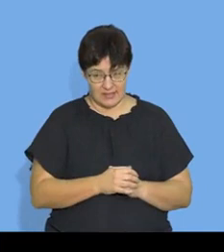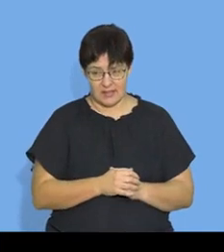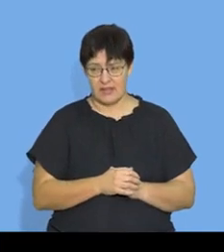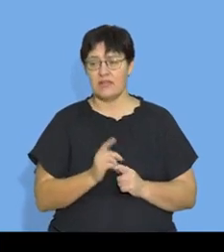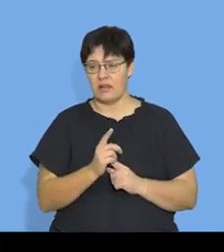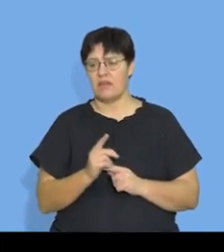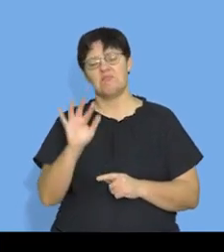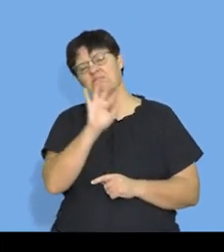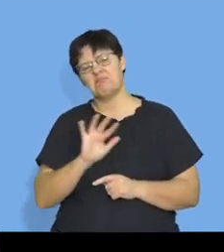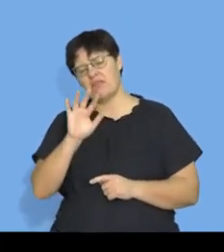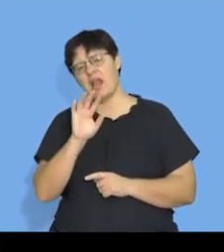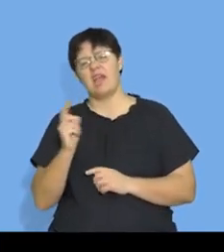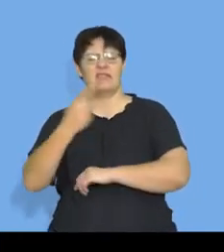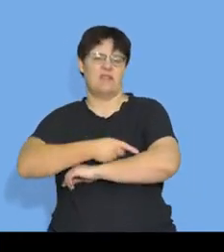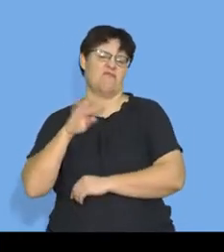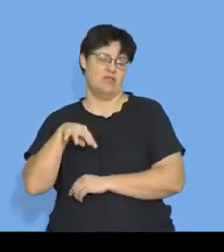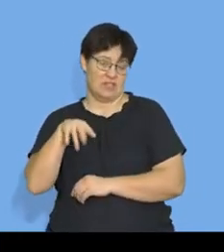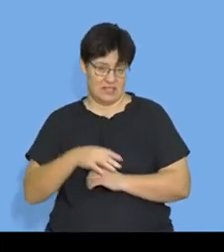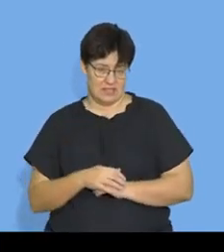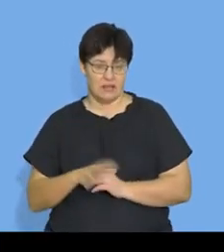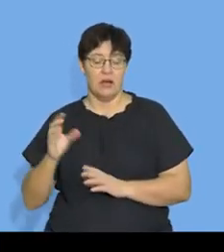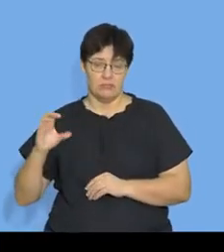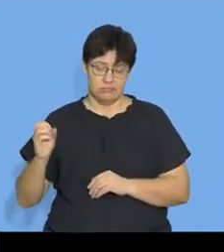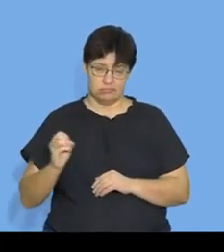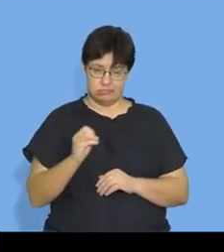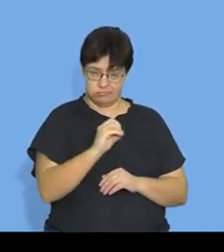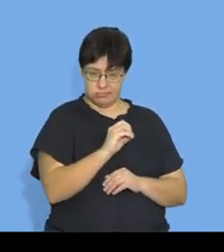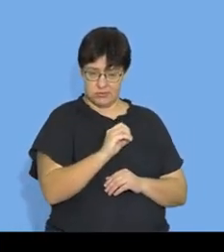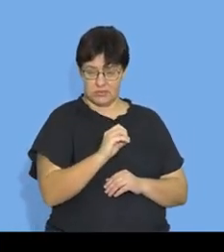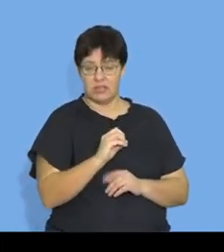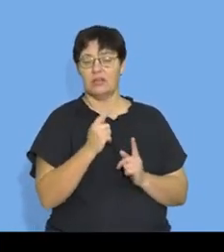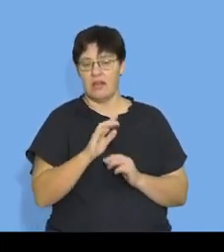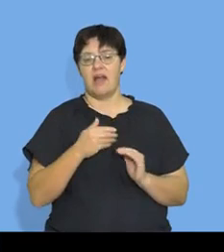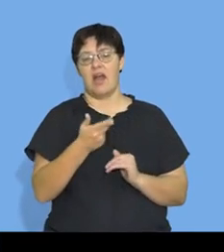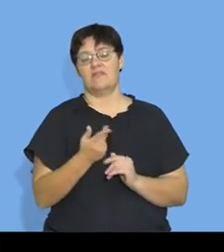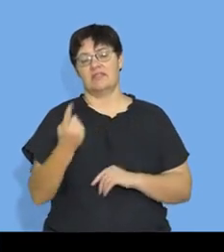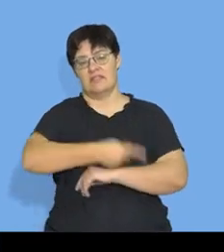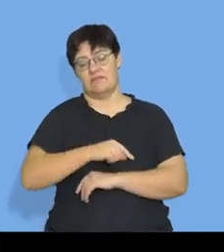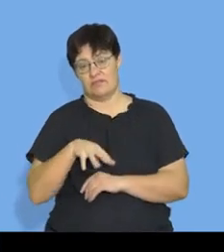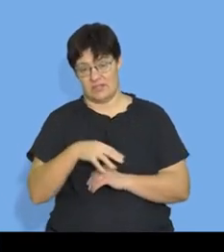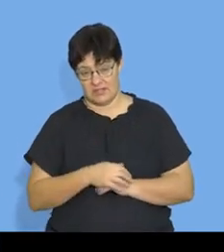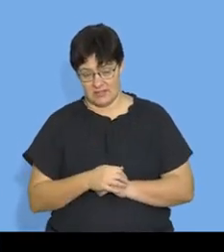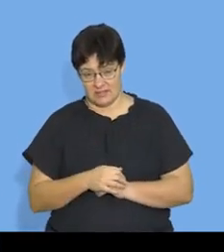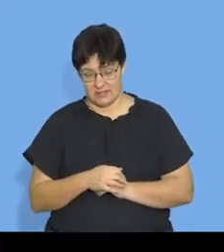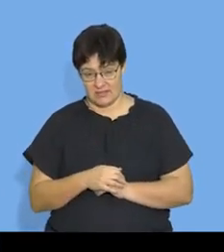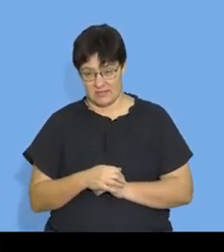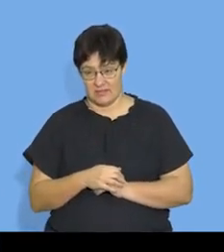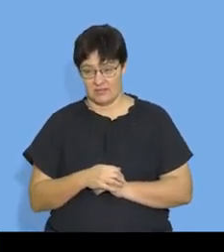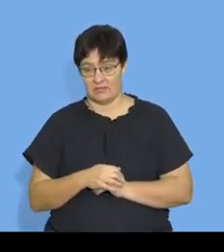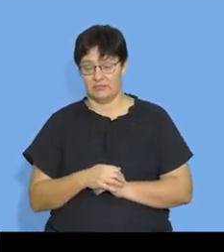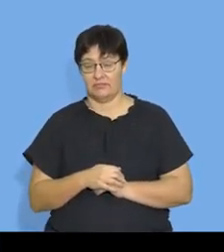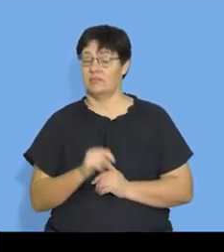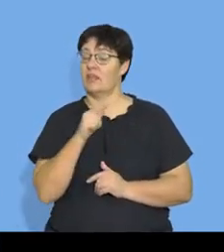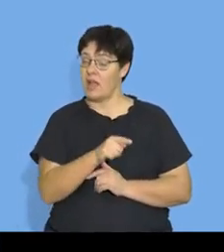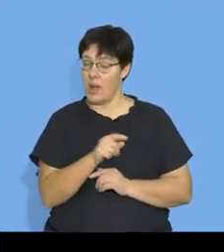ovulation generally happens around day 14, and so that egg travels into the fallopian tube after day 14. If